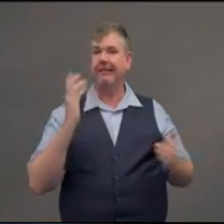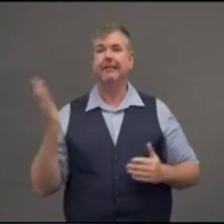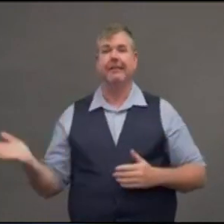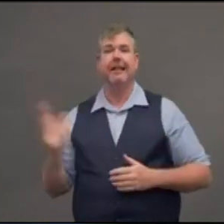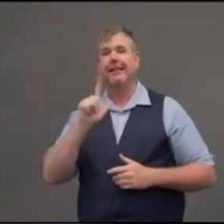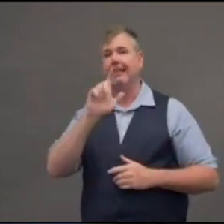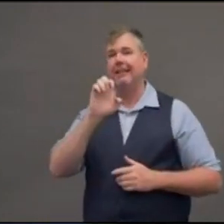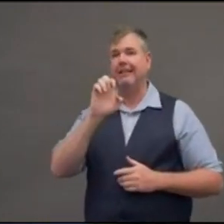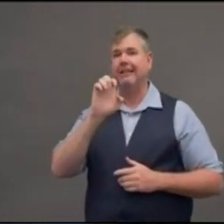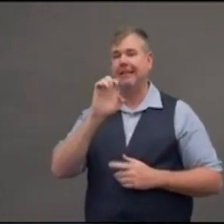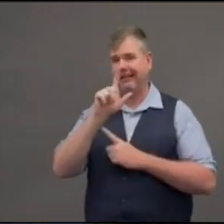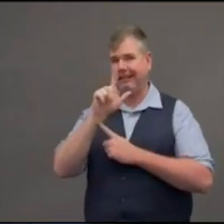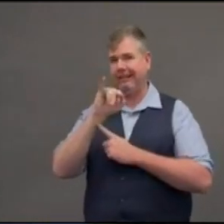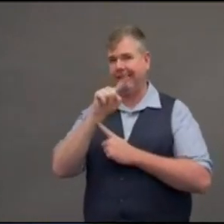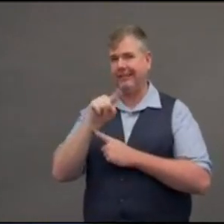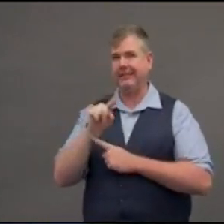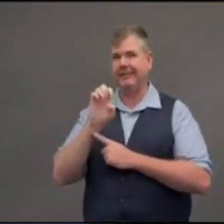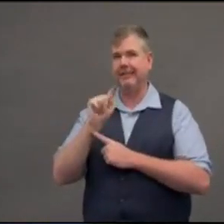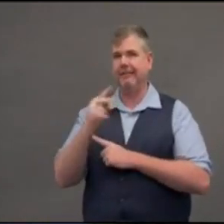program.